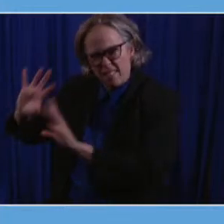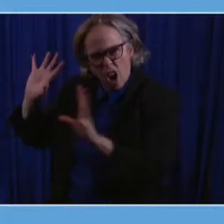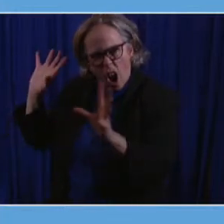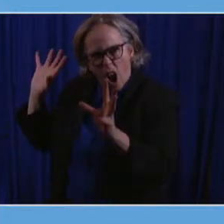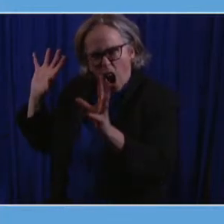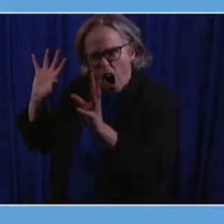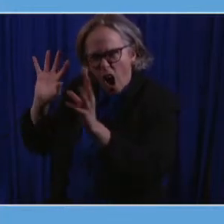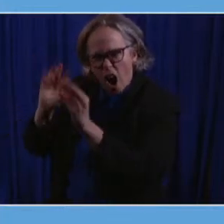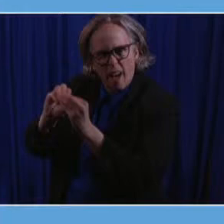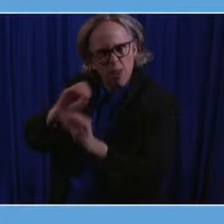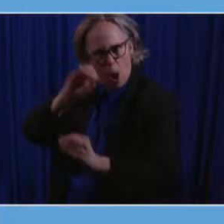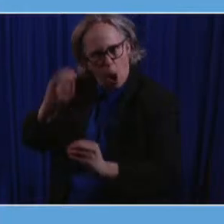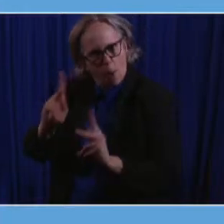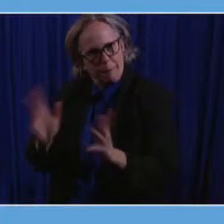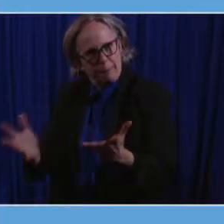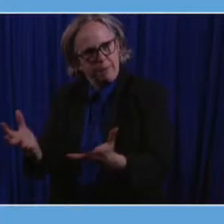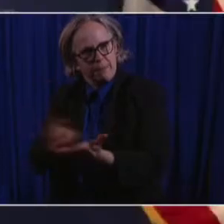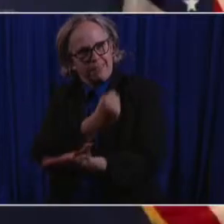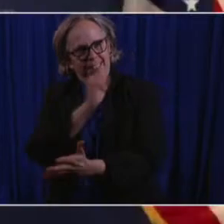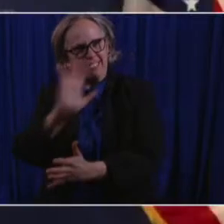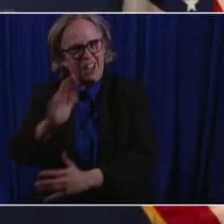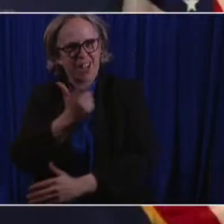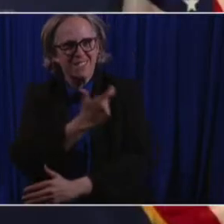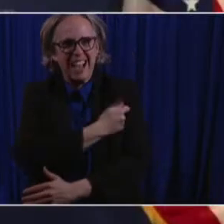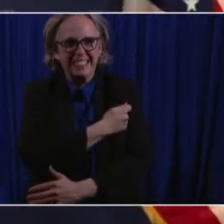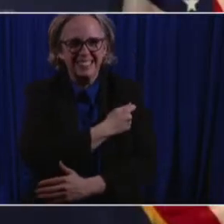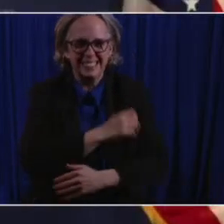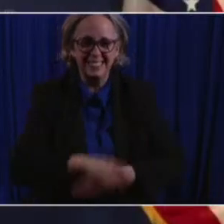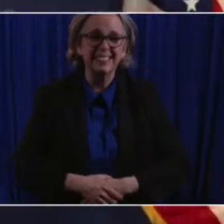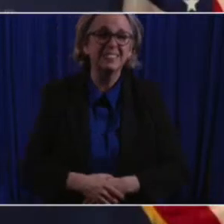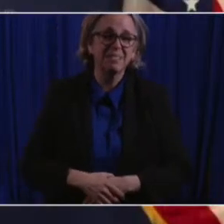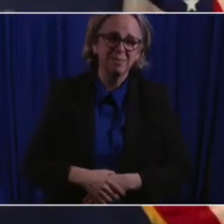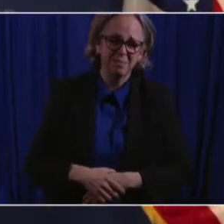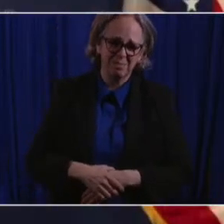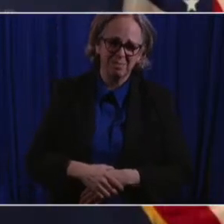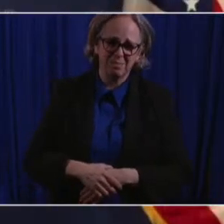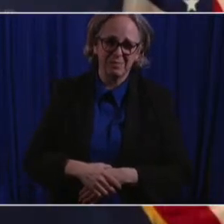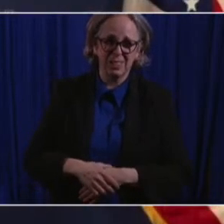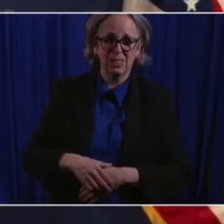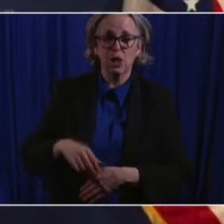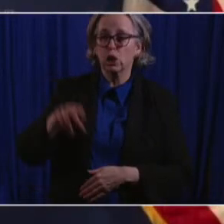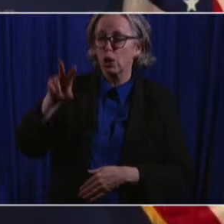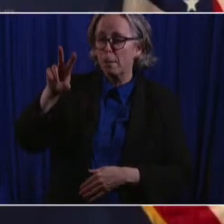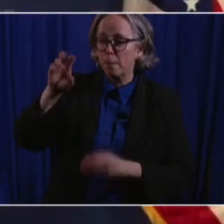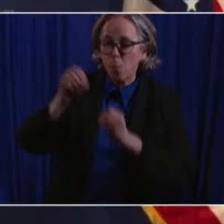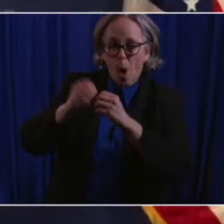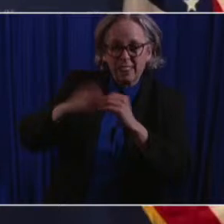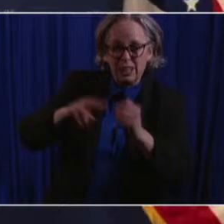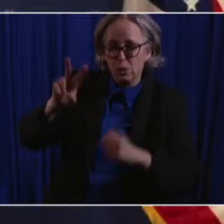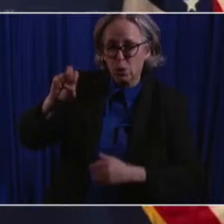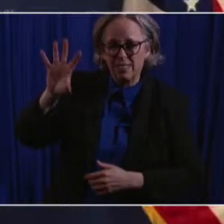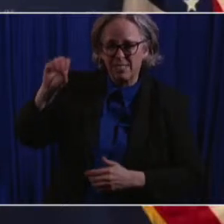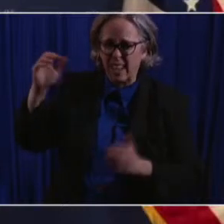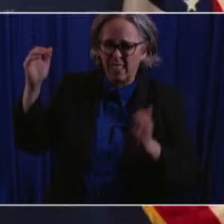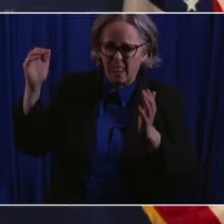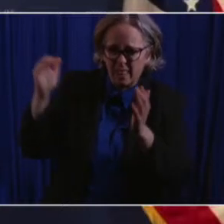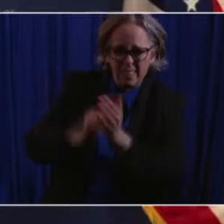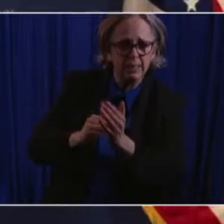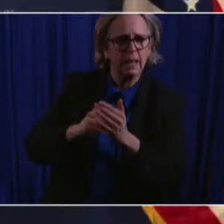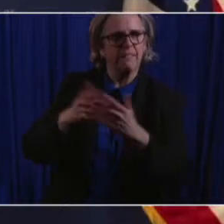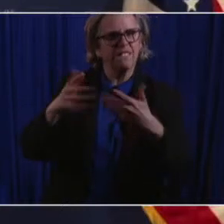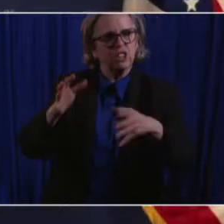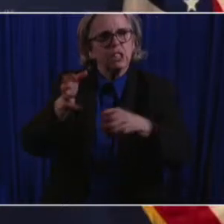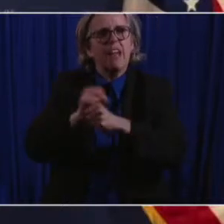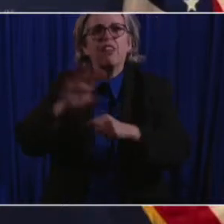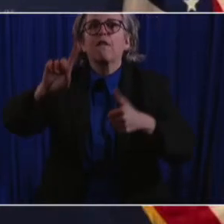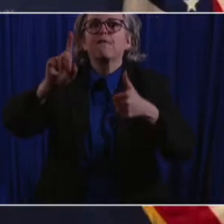4.25 million Ohioans have received their first dose. Interesting, when we break it down by age, we'll see that the older